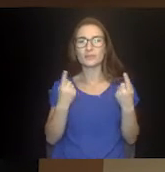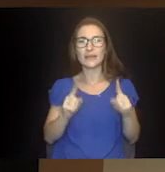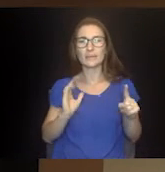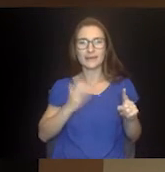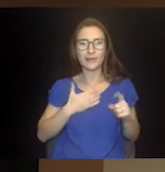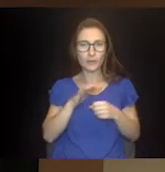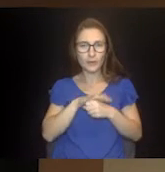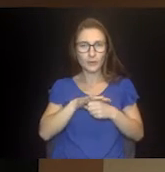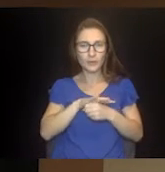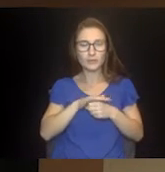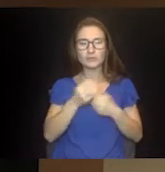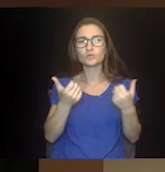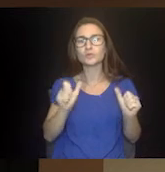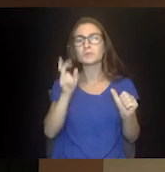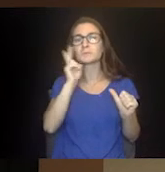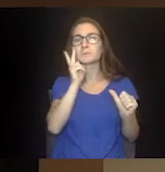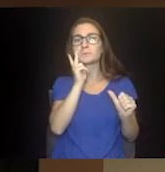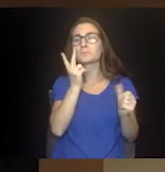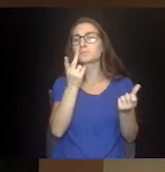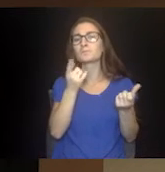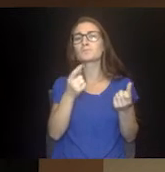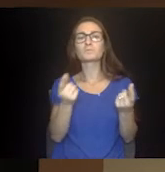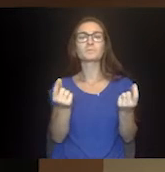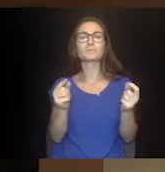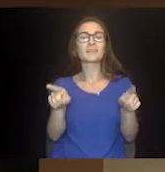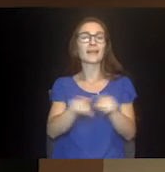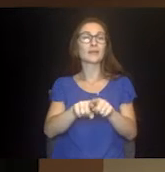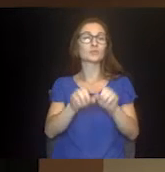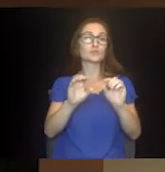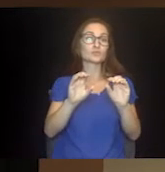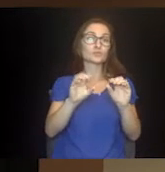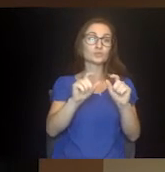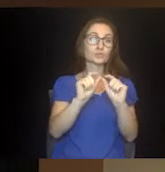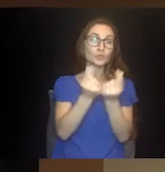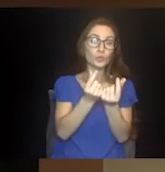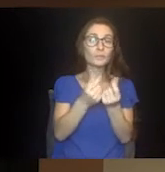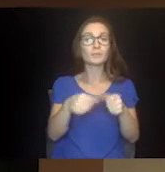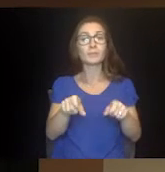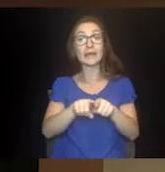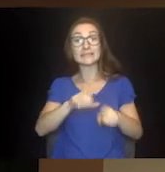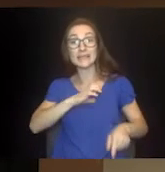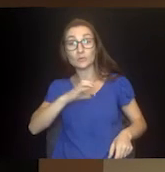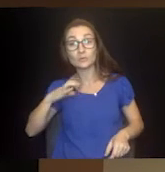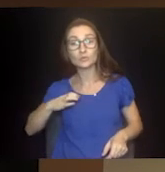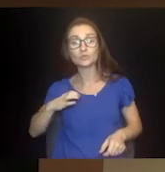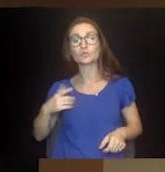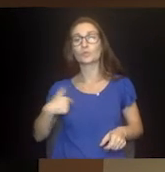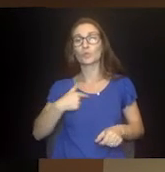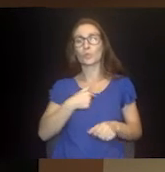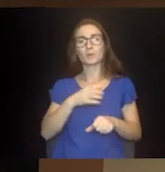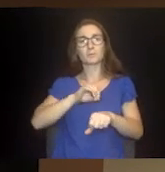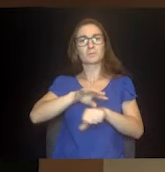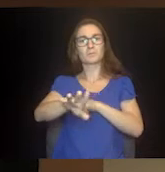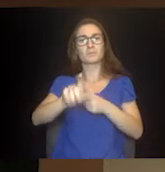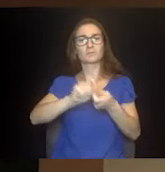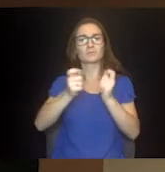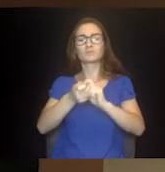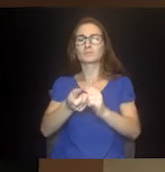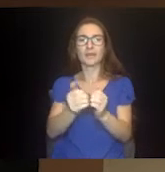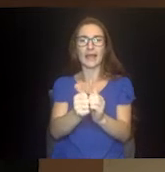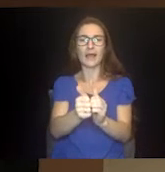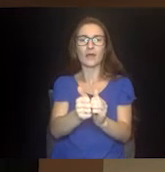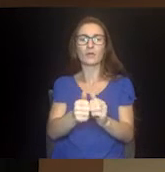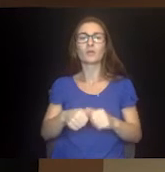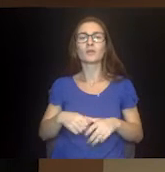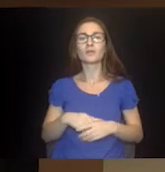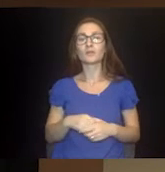emotional, whatever's going on in our districts. We try to see what we can do as a group, as a council, to see what differences we can